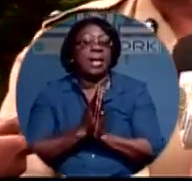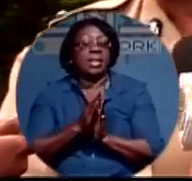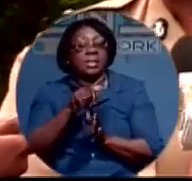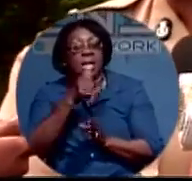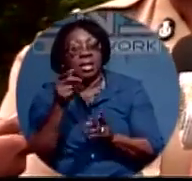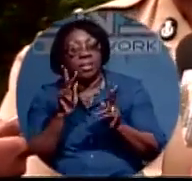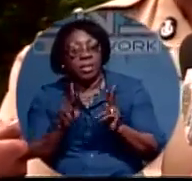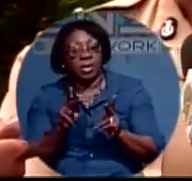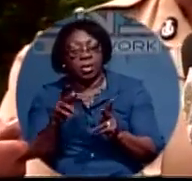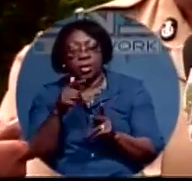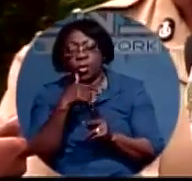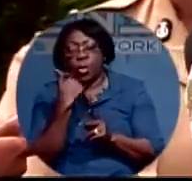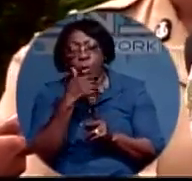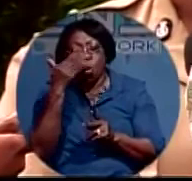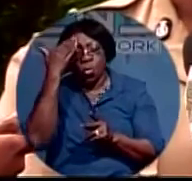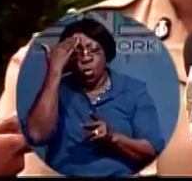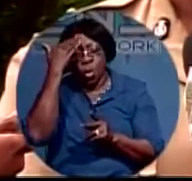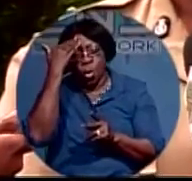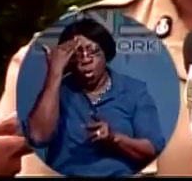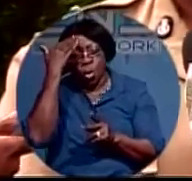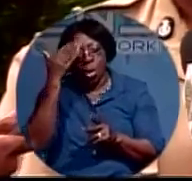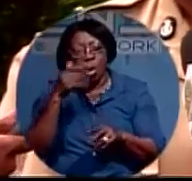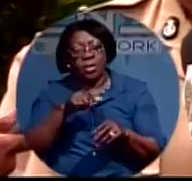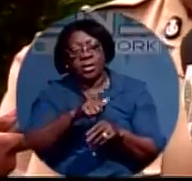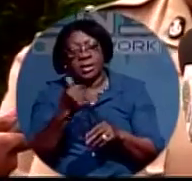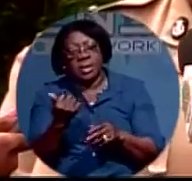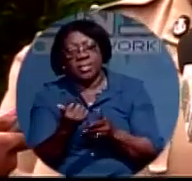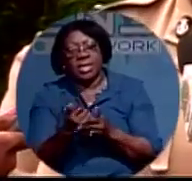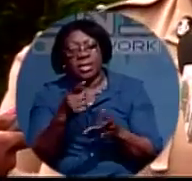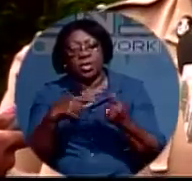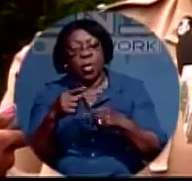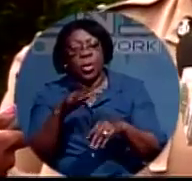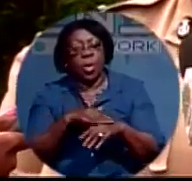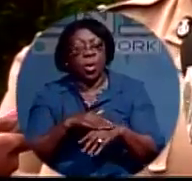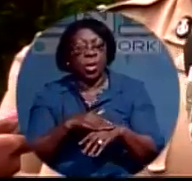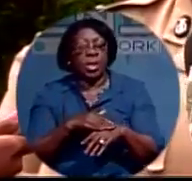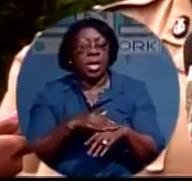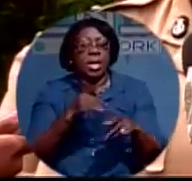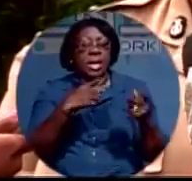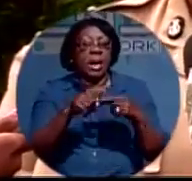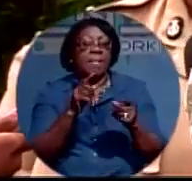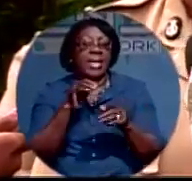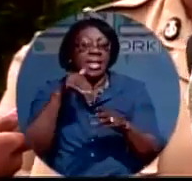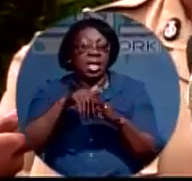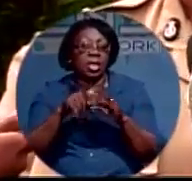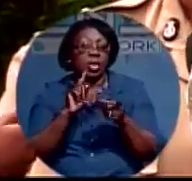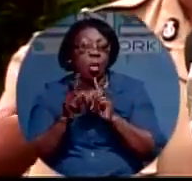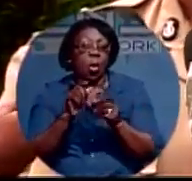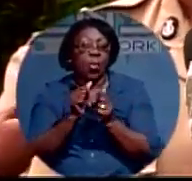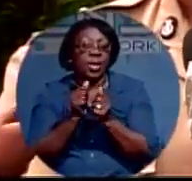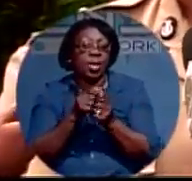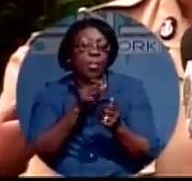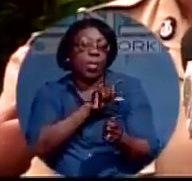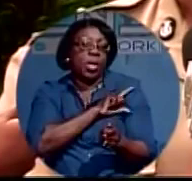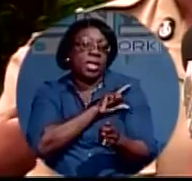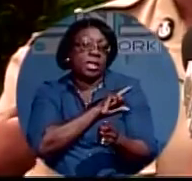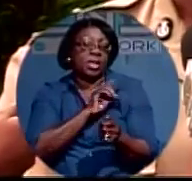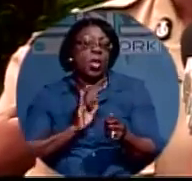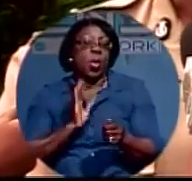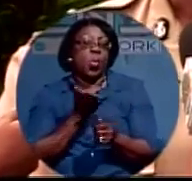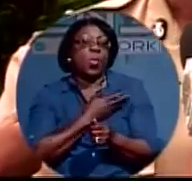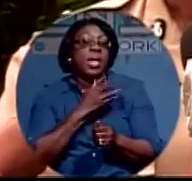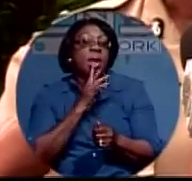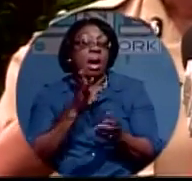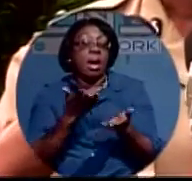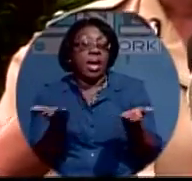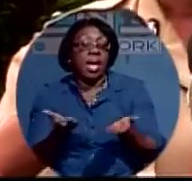conflicts that are going on. We want to encourage you. Come in. We are here to help you. Again, it's not always about arresting. We have too many of our